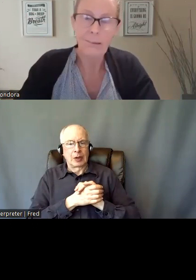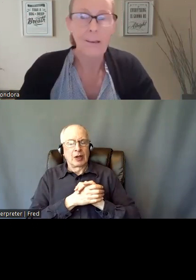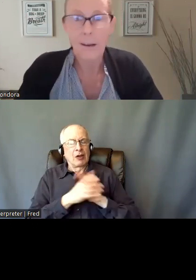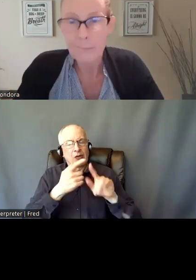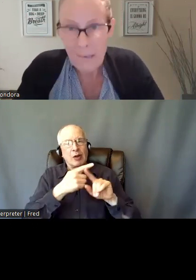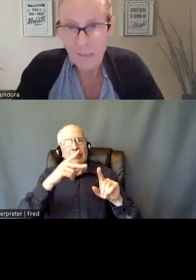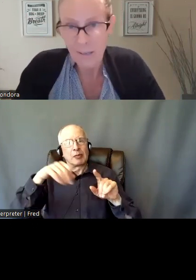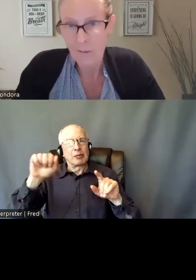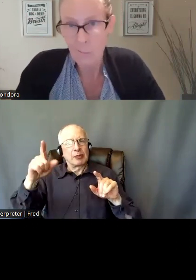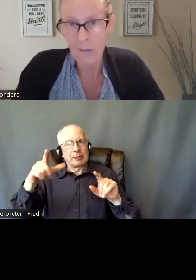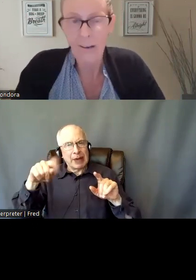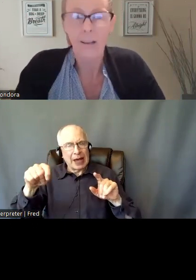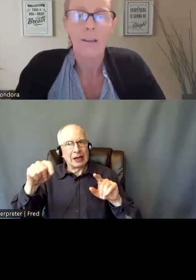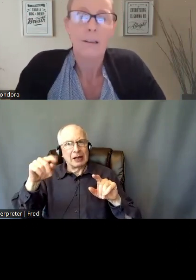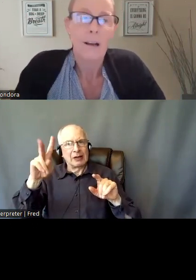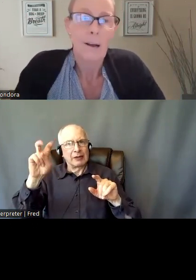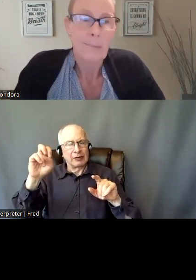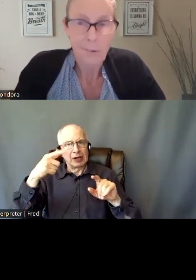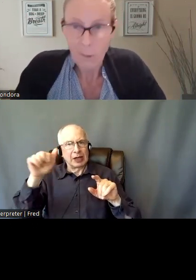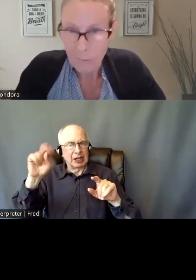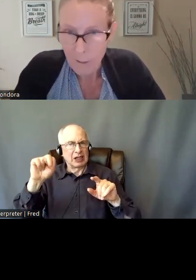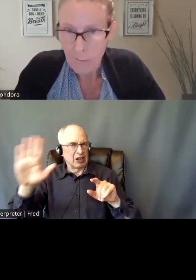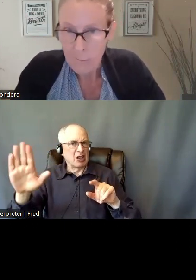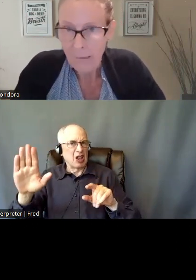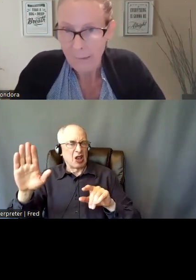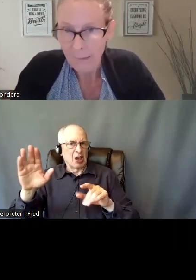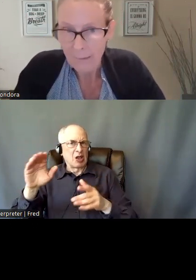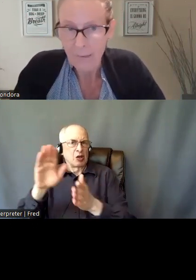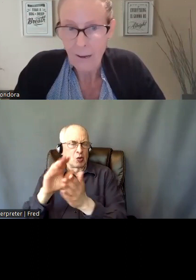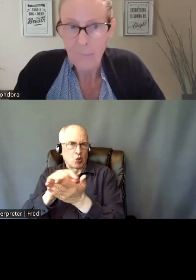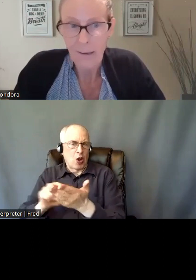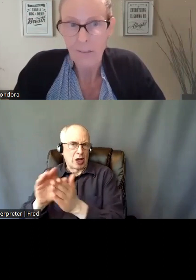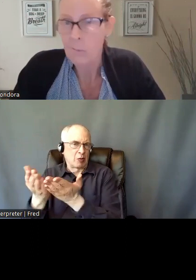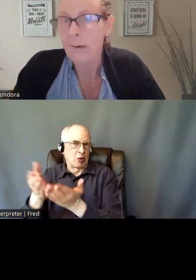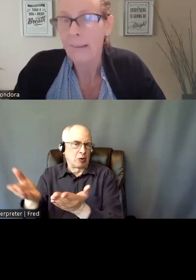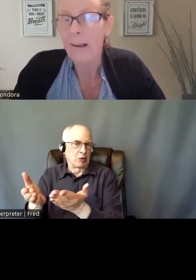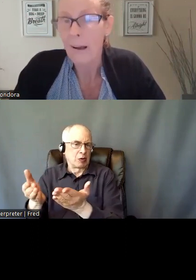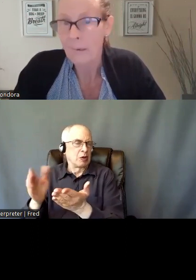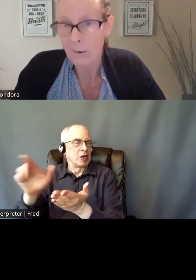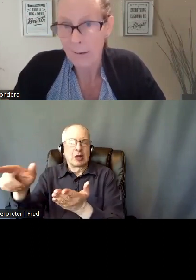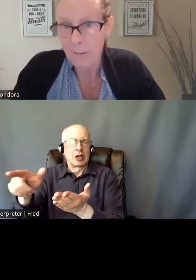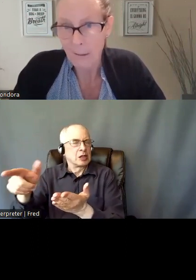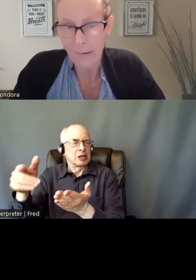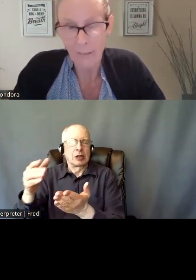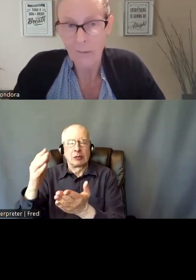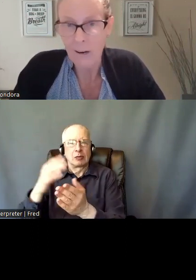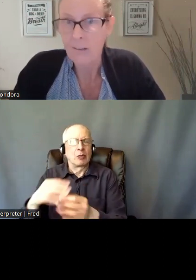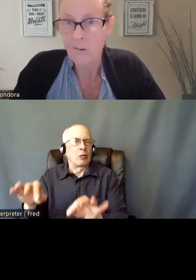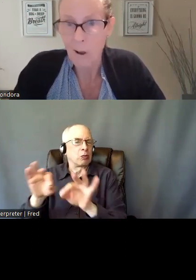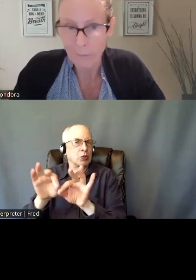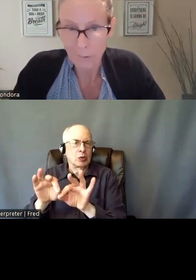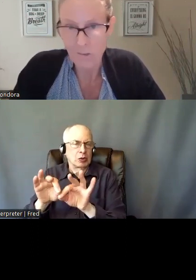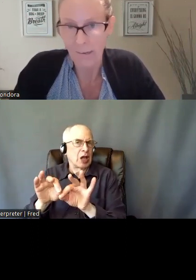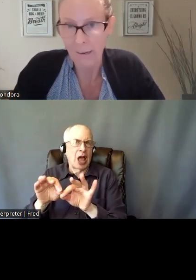Deegan's really amazing work. If you don't know Pat Deegan and her work in the Common Ground model, I would